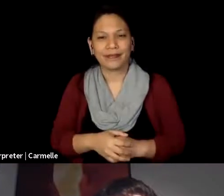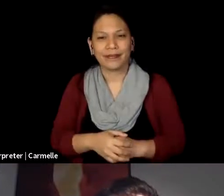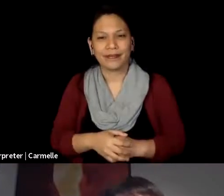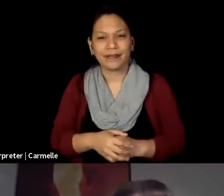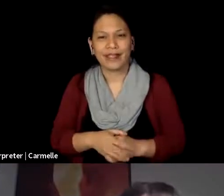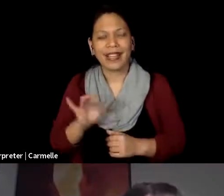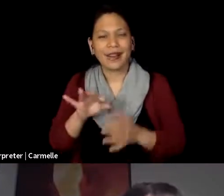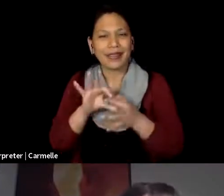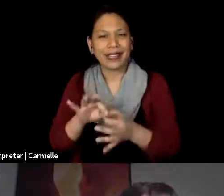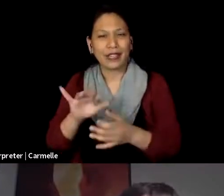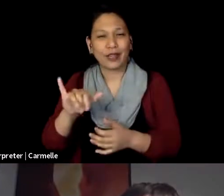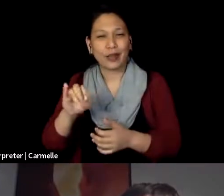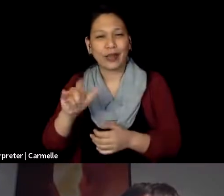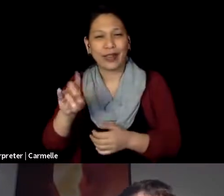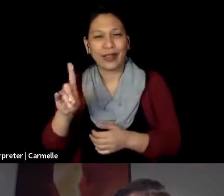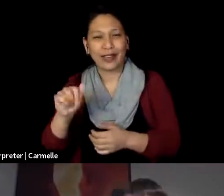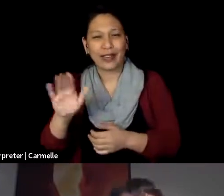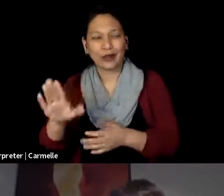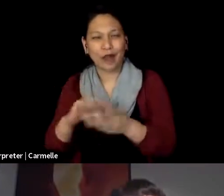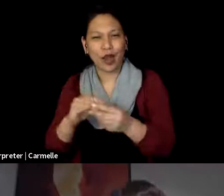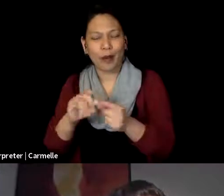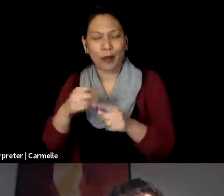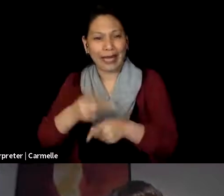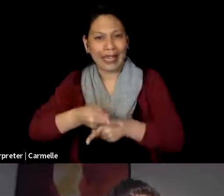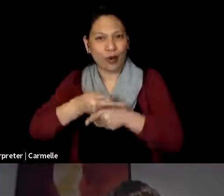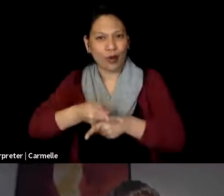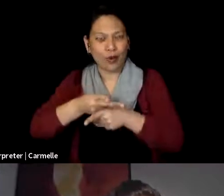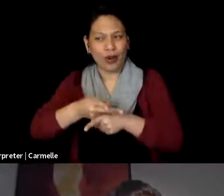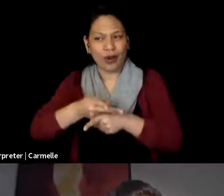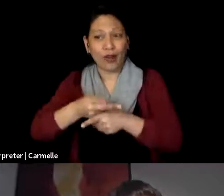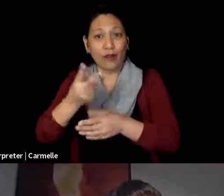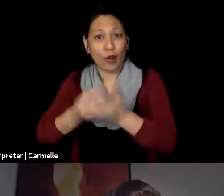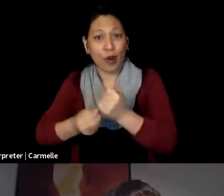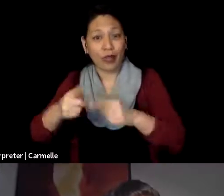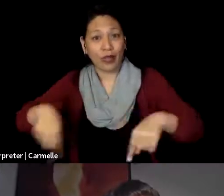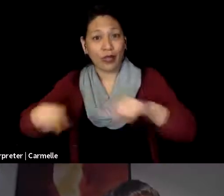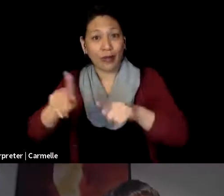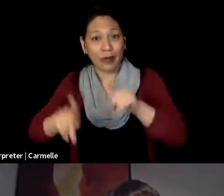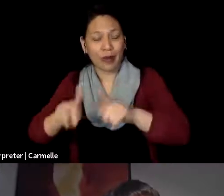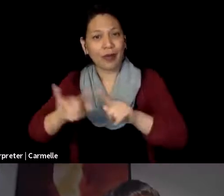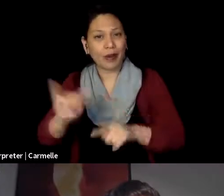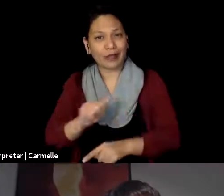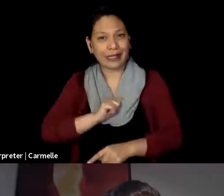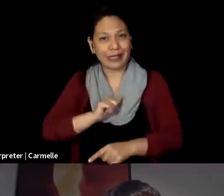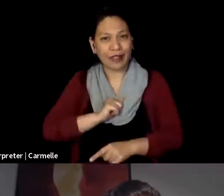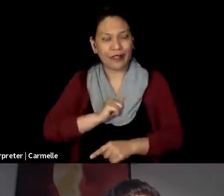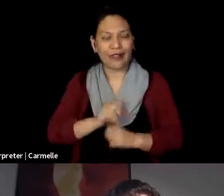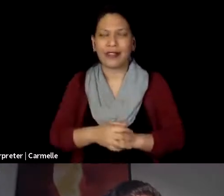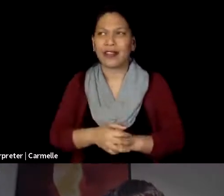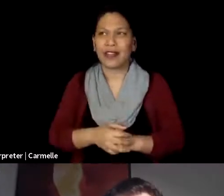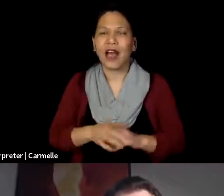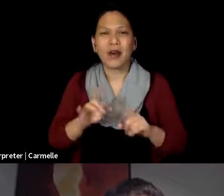what you're talking about, care and extending that back onto yourself. I also think about bodies as